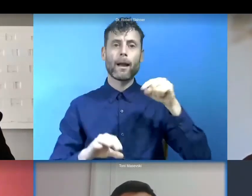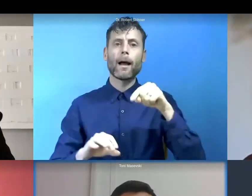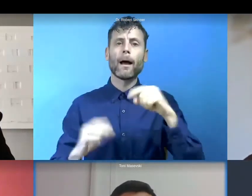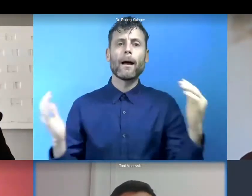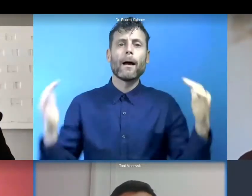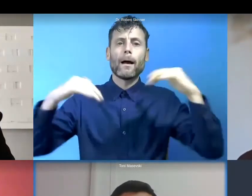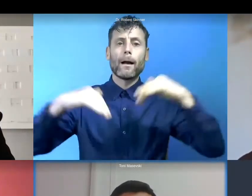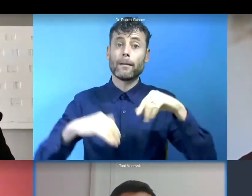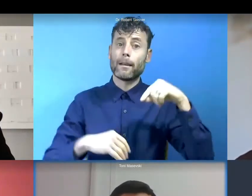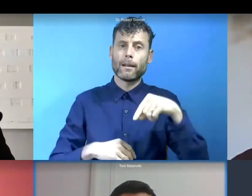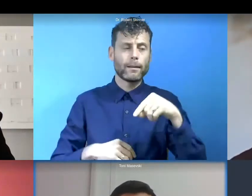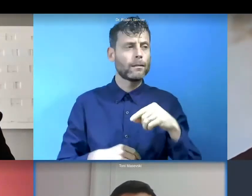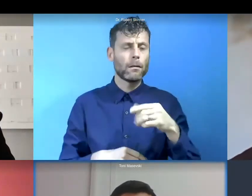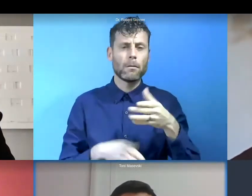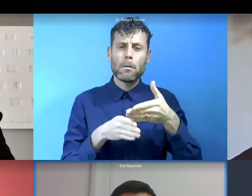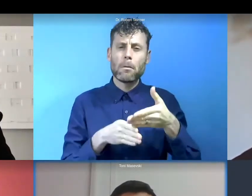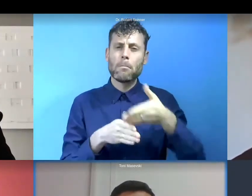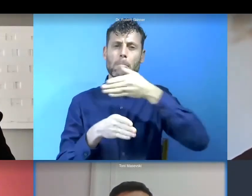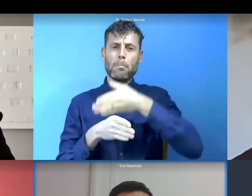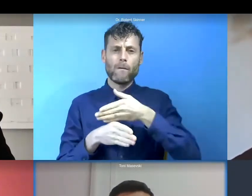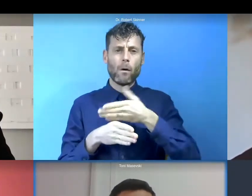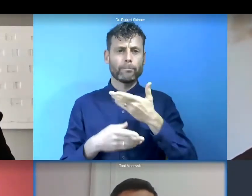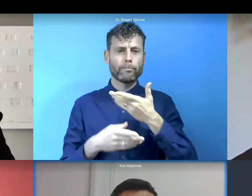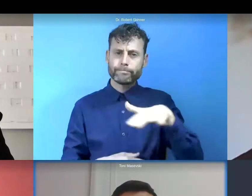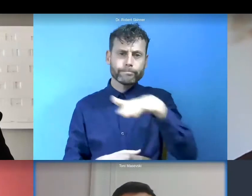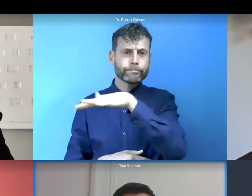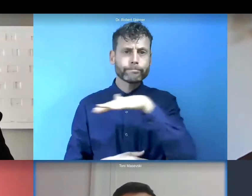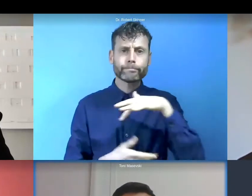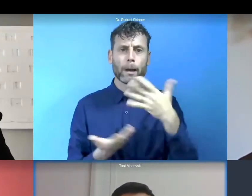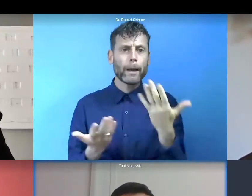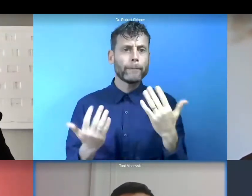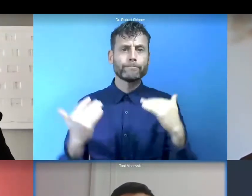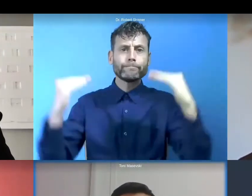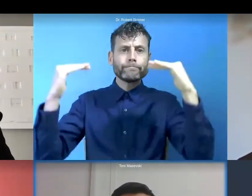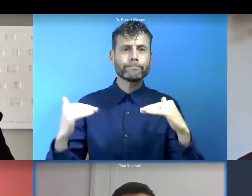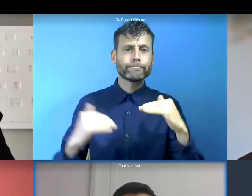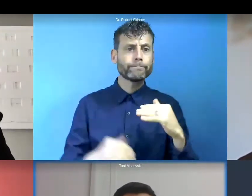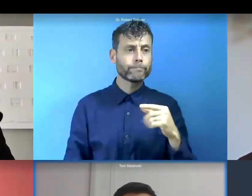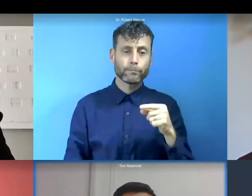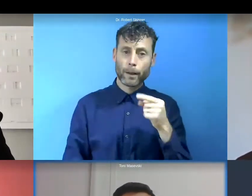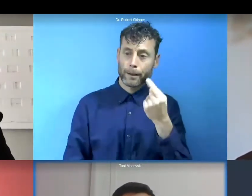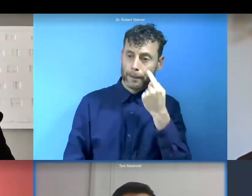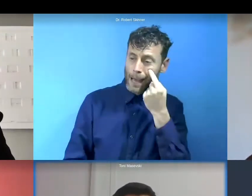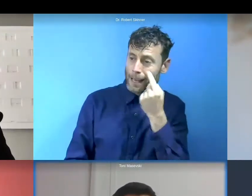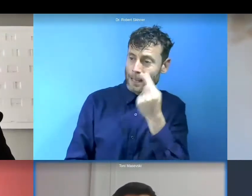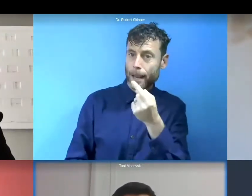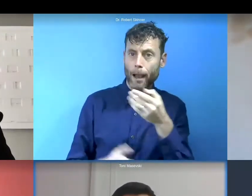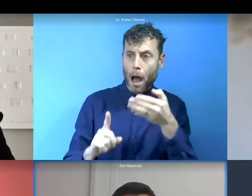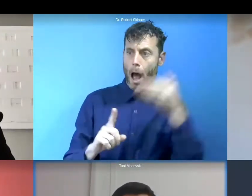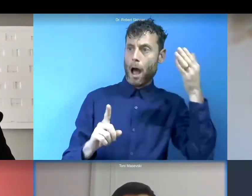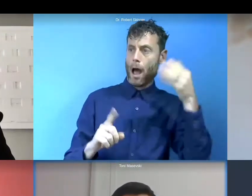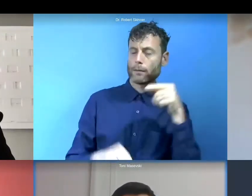light on the cultural heritage, on the architectural heritage, but also on the public spaces.